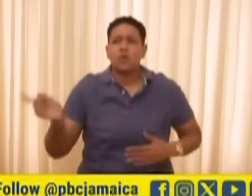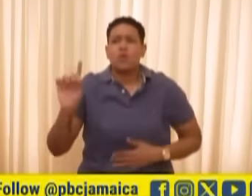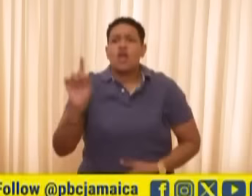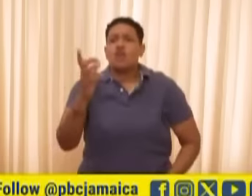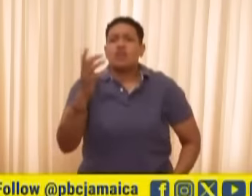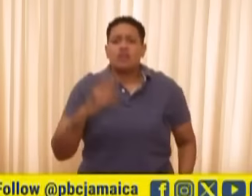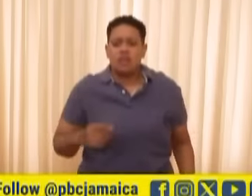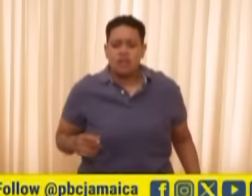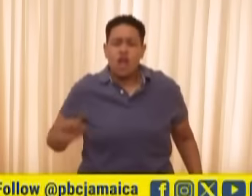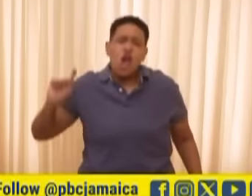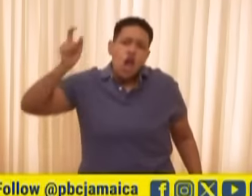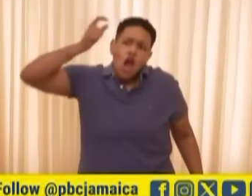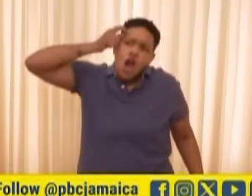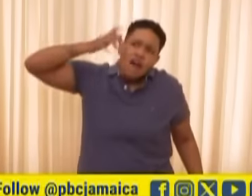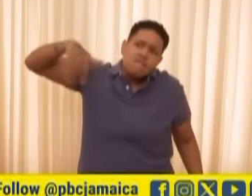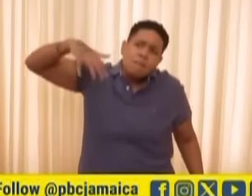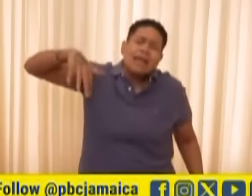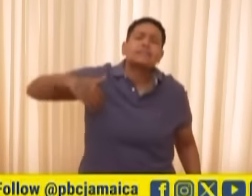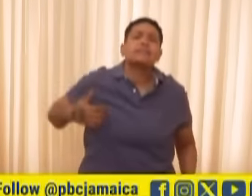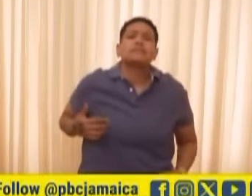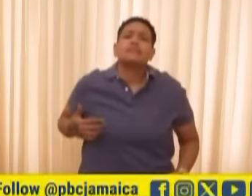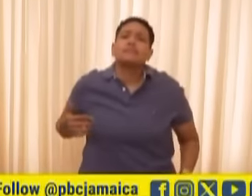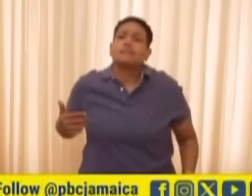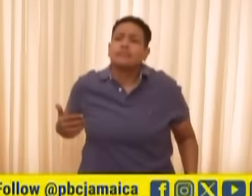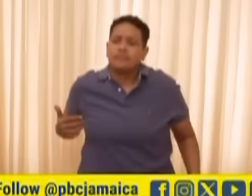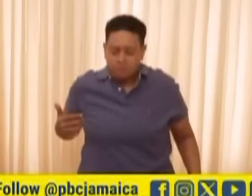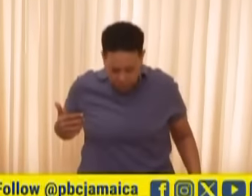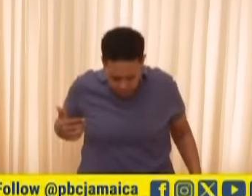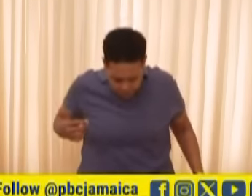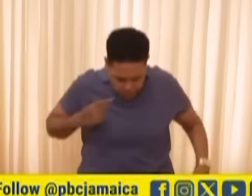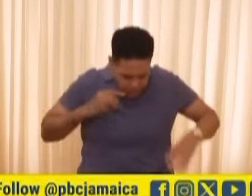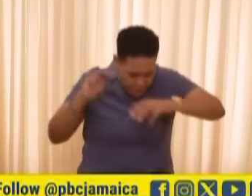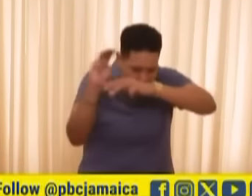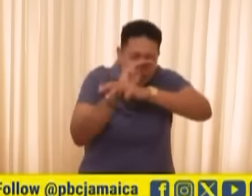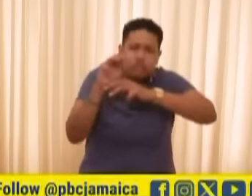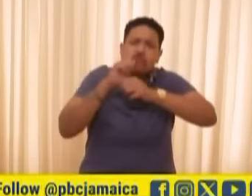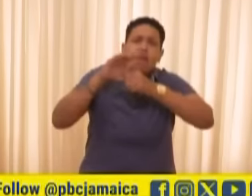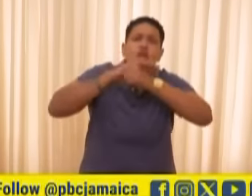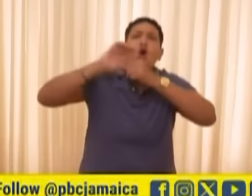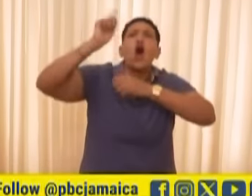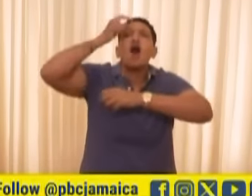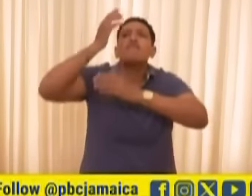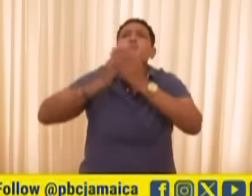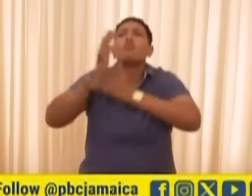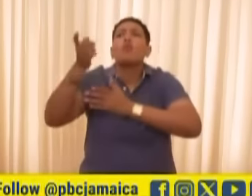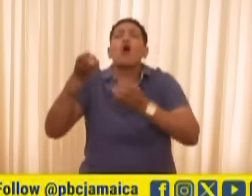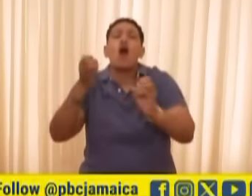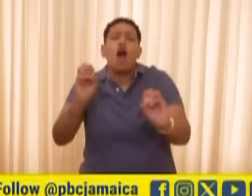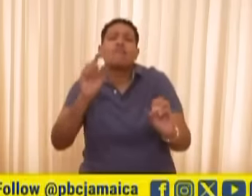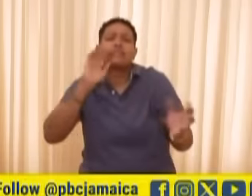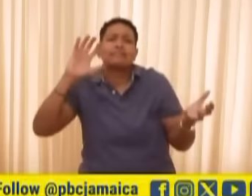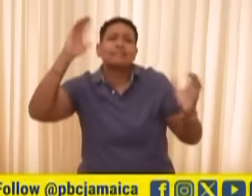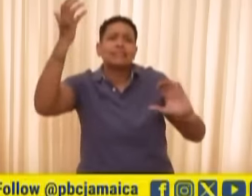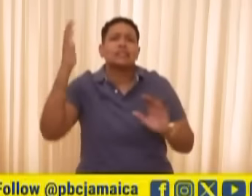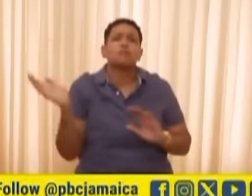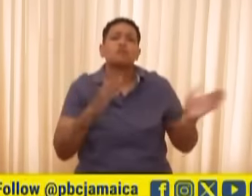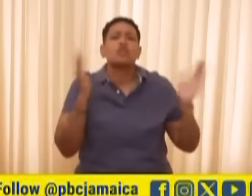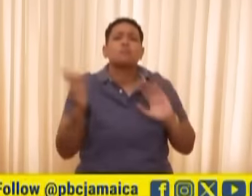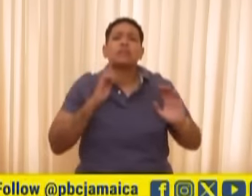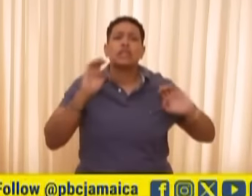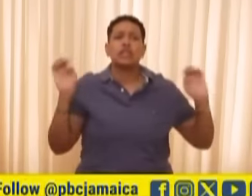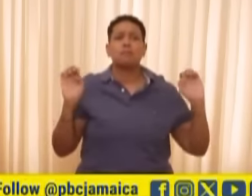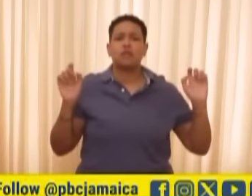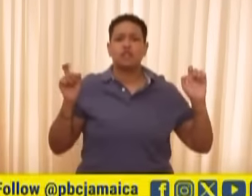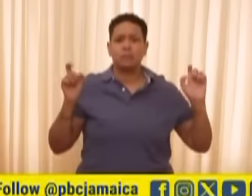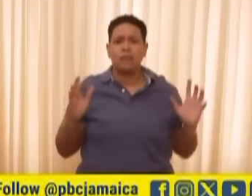where the government, the Ministry of Local Government, through the Office of Disaster Preparedness